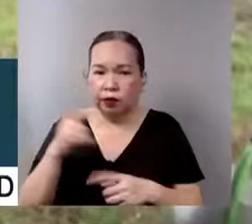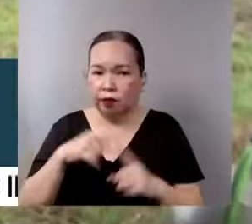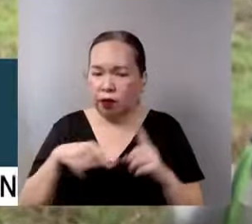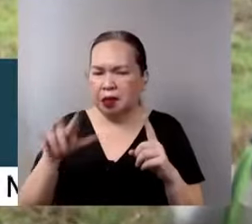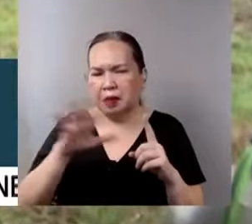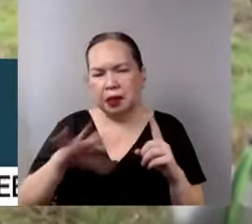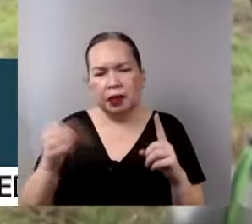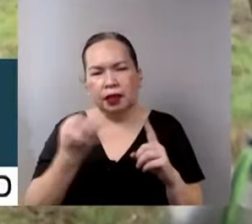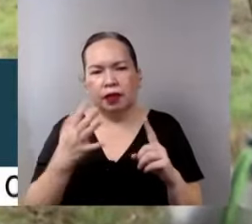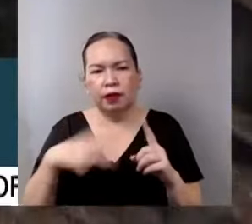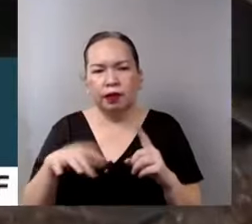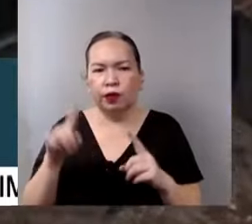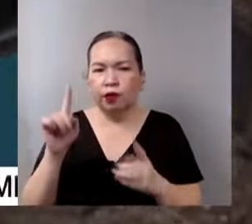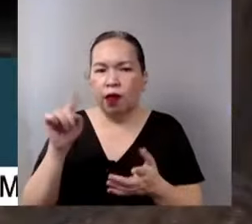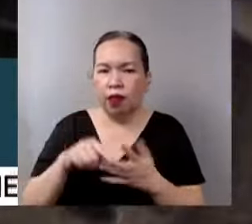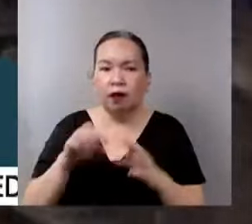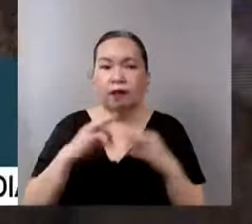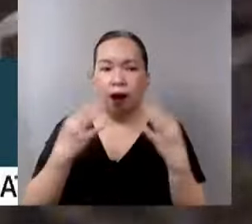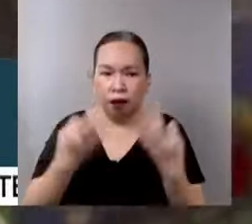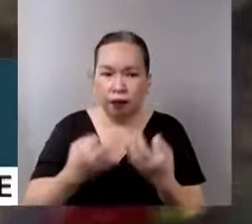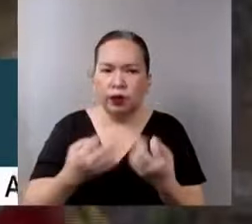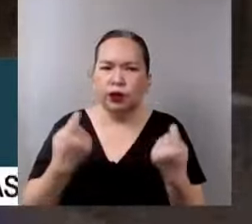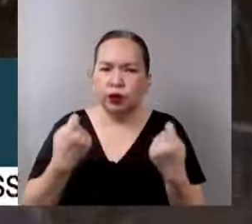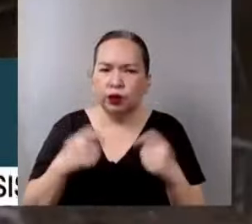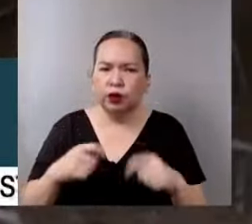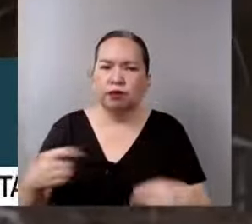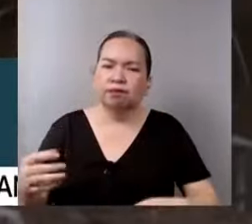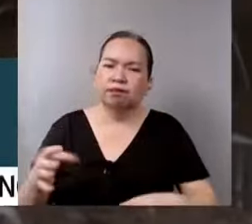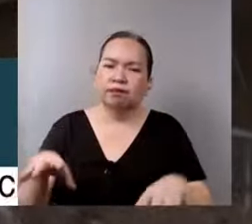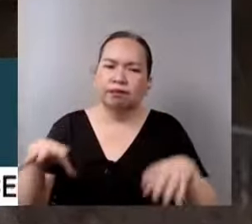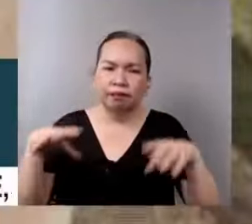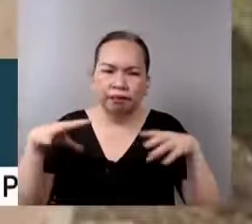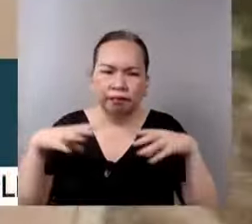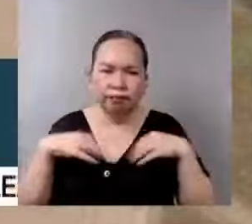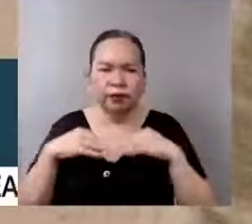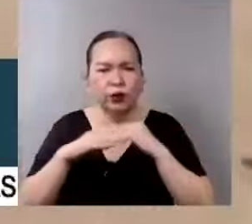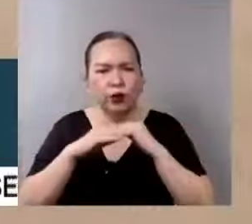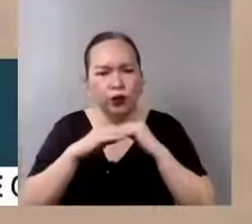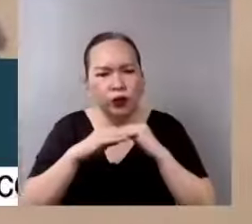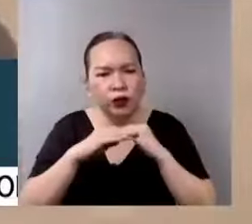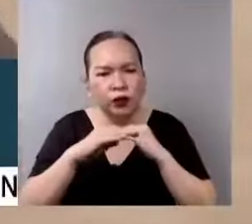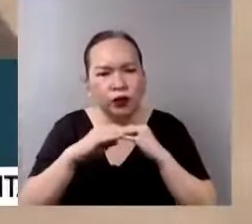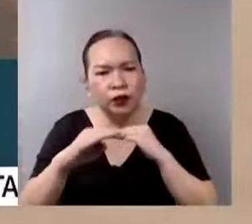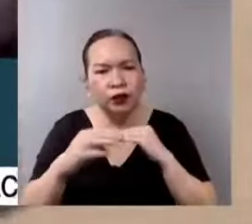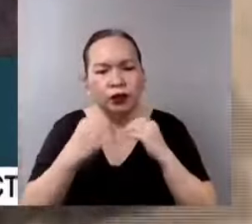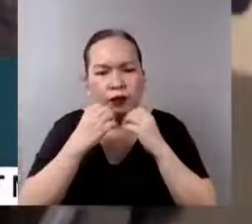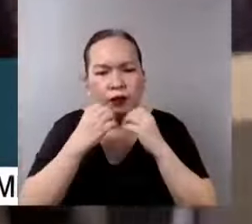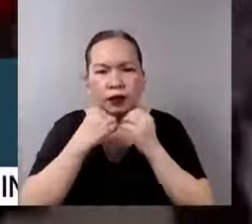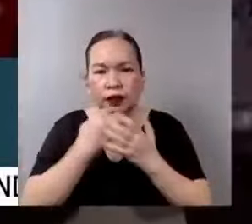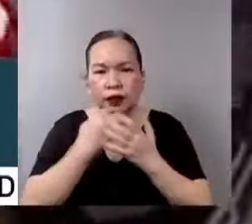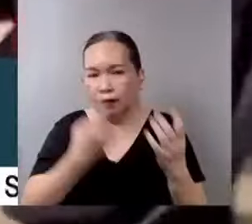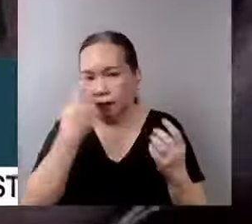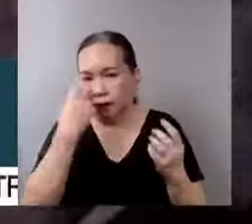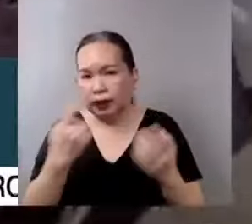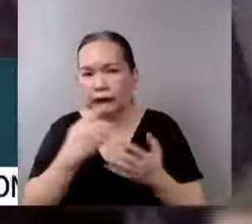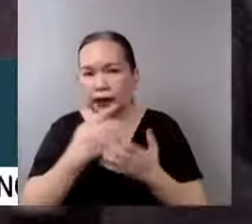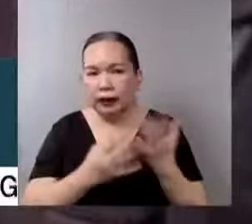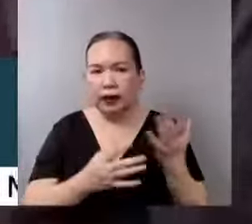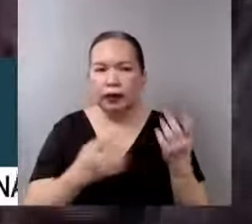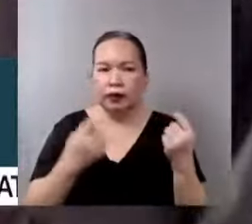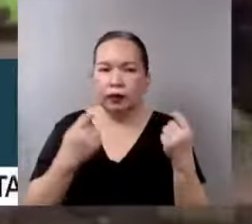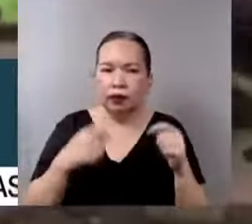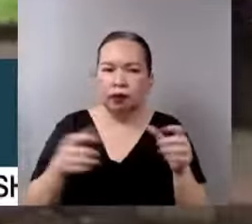around 1,000 families trying to embrace some form of sustainability. Some do it alone, while others are part of informal